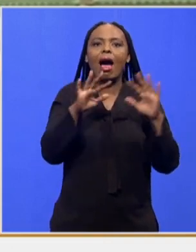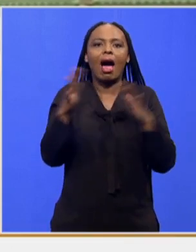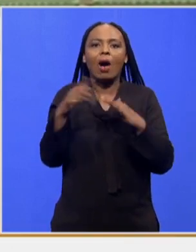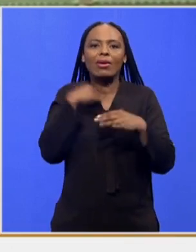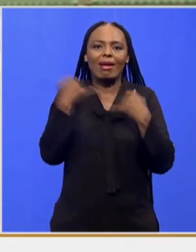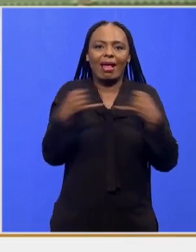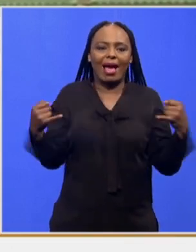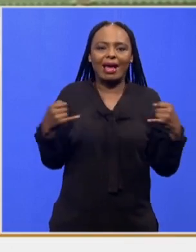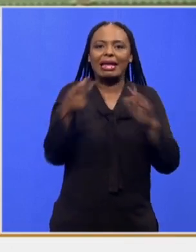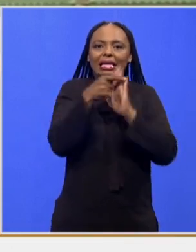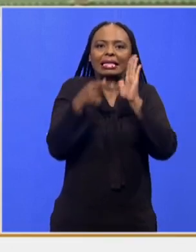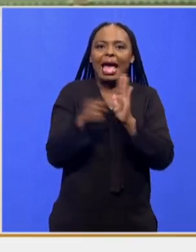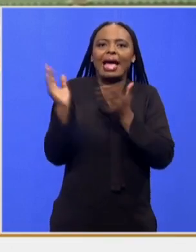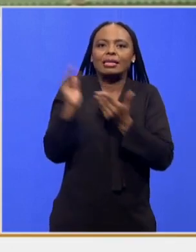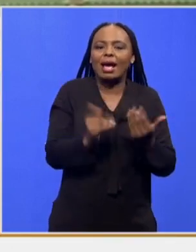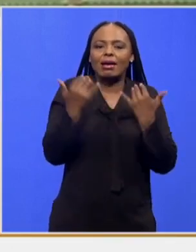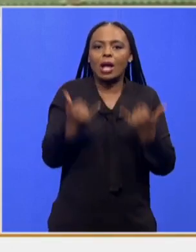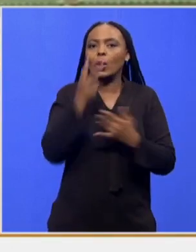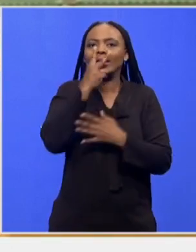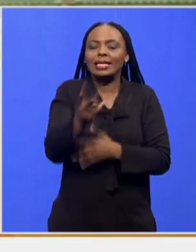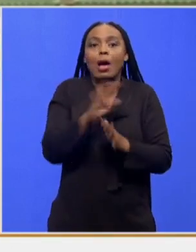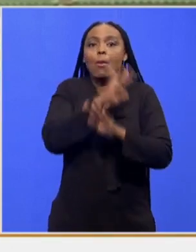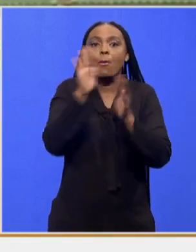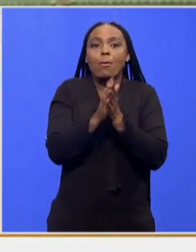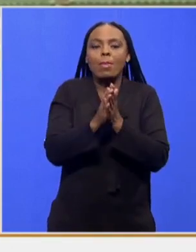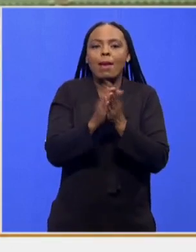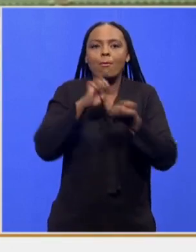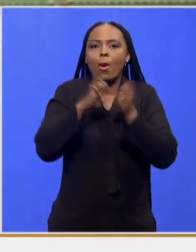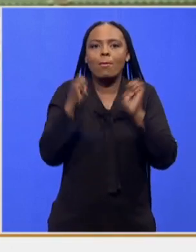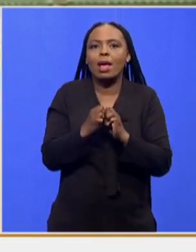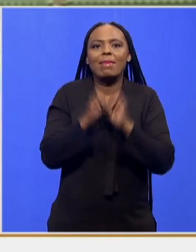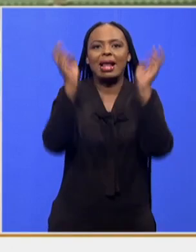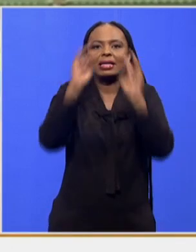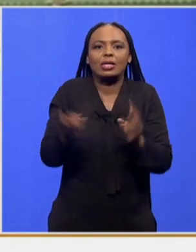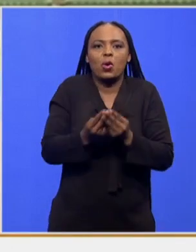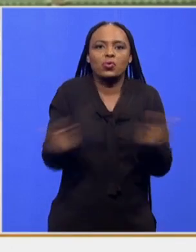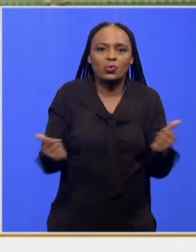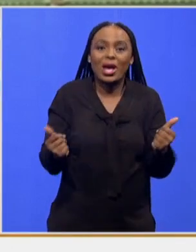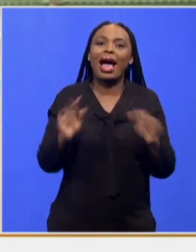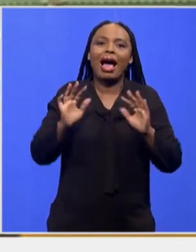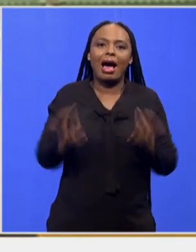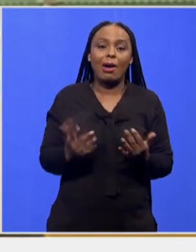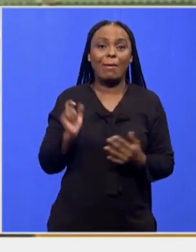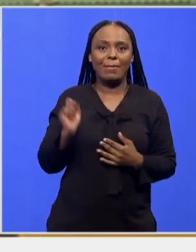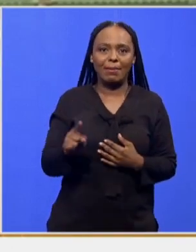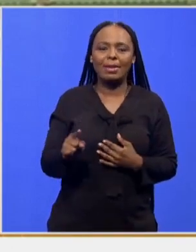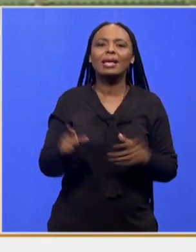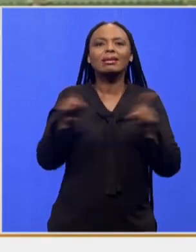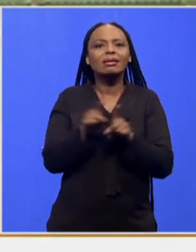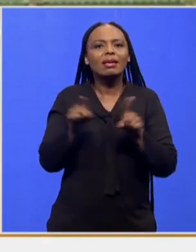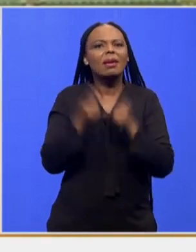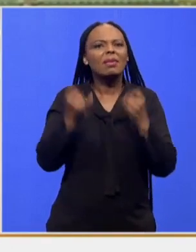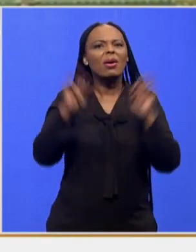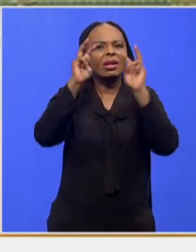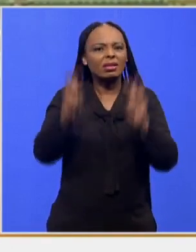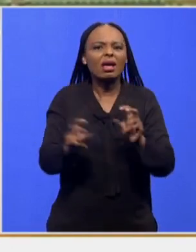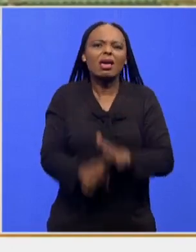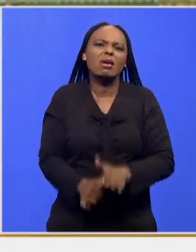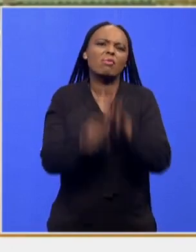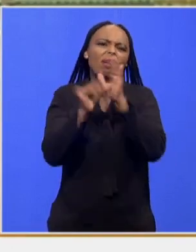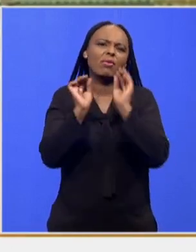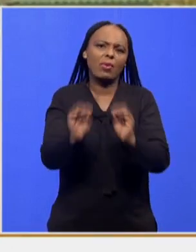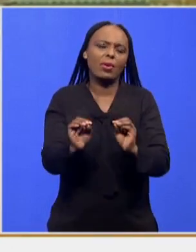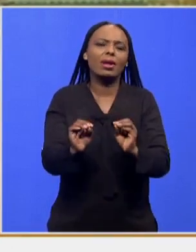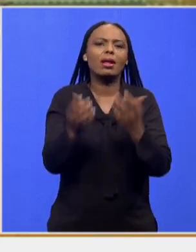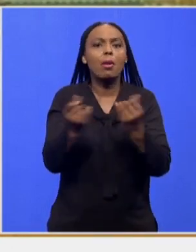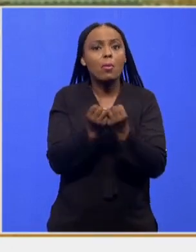we can expect to see in terms of electricity. And I suppose also the issue of the cost of electricity, quite important, I suppose, for